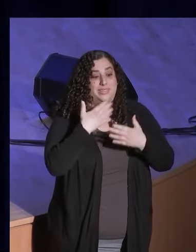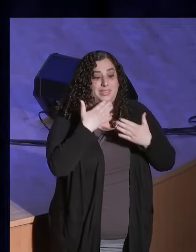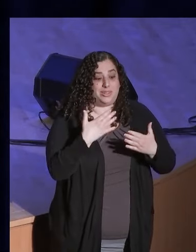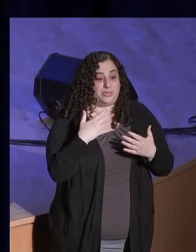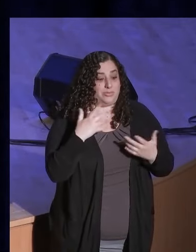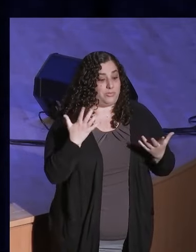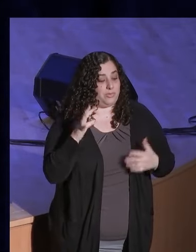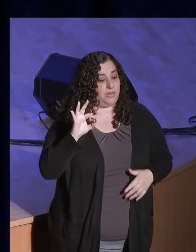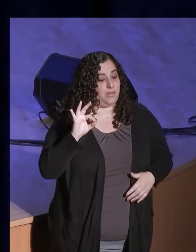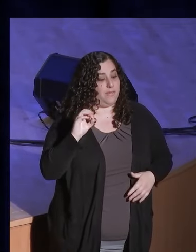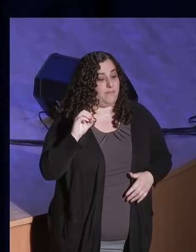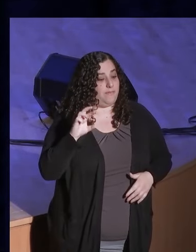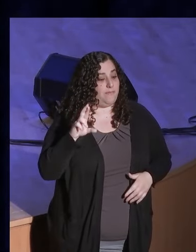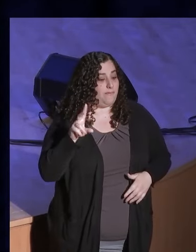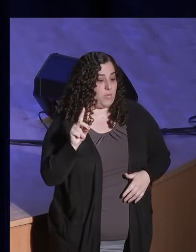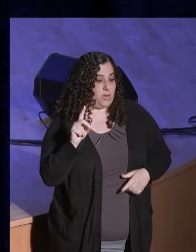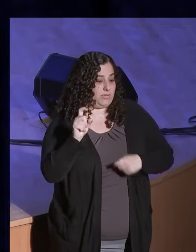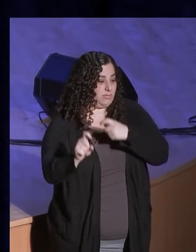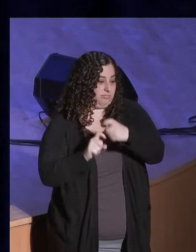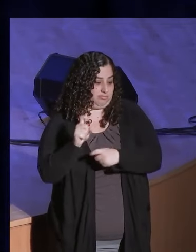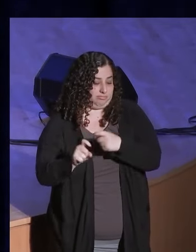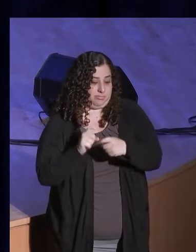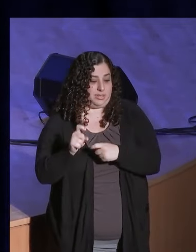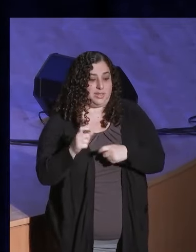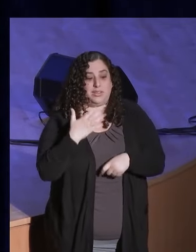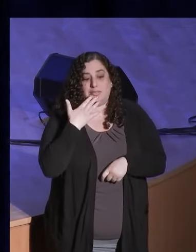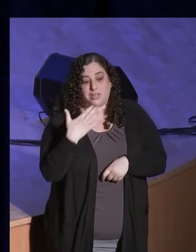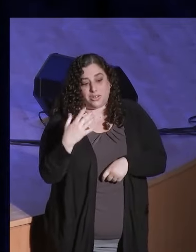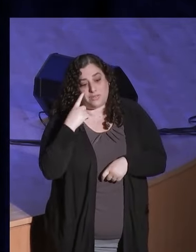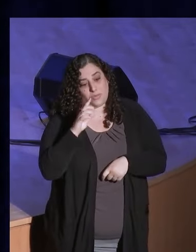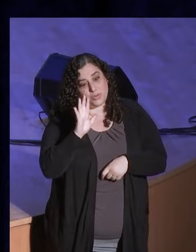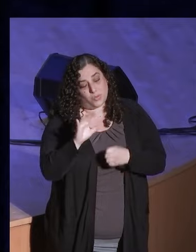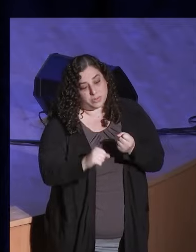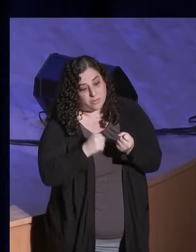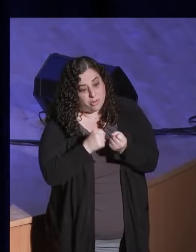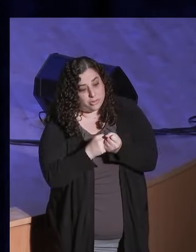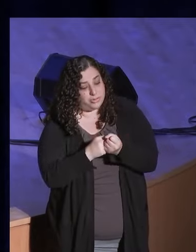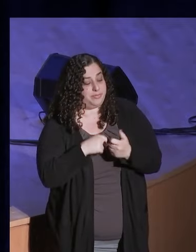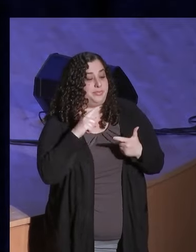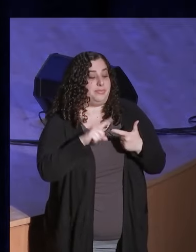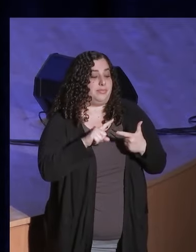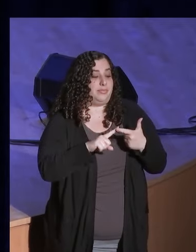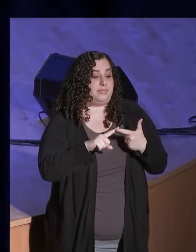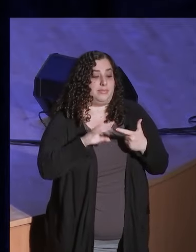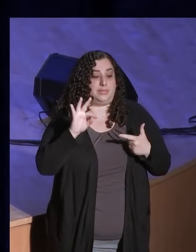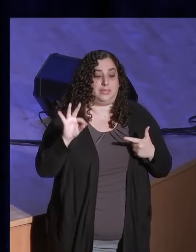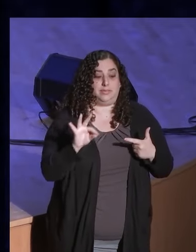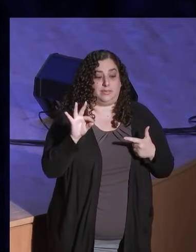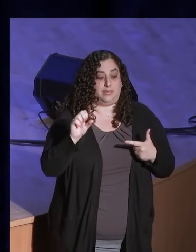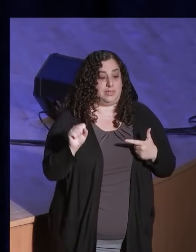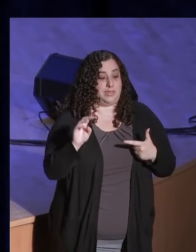dedication and their support of our Food Waves programming, DeMaurice F. Smith and Bino Solomon for their